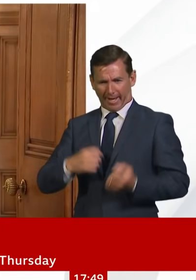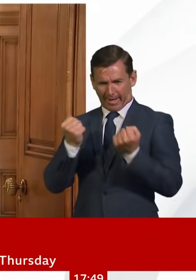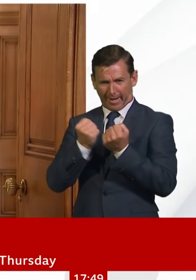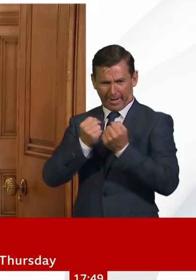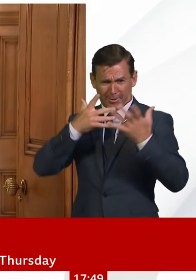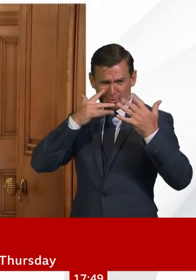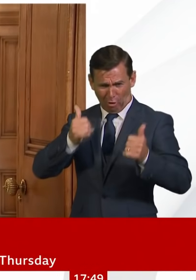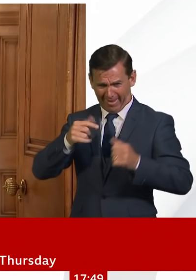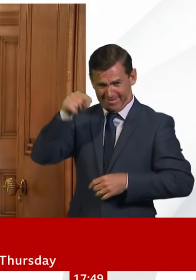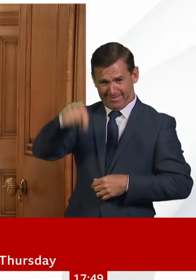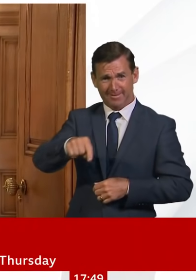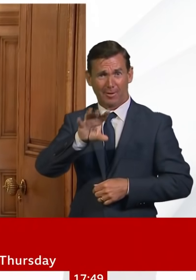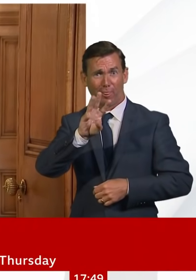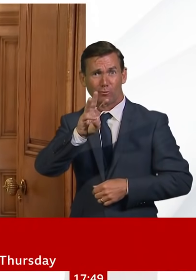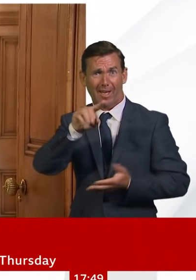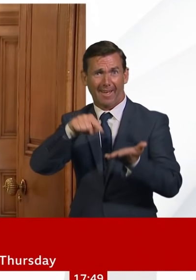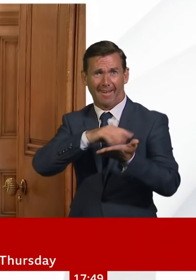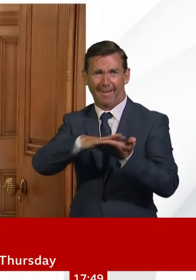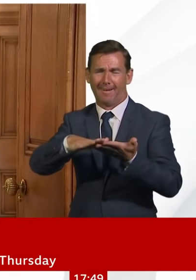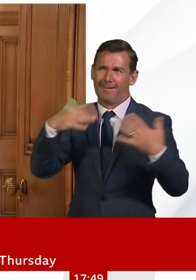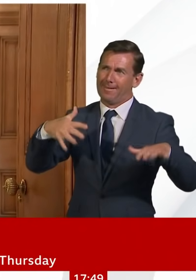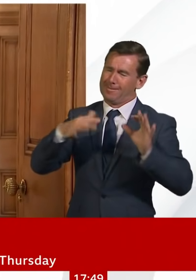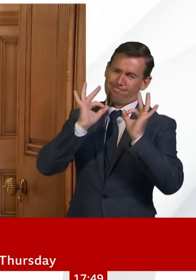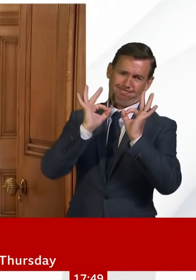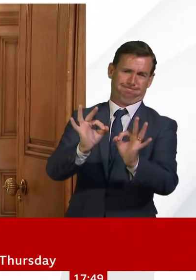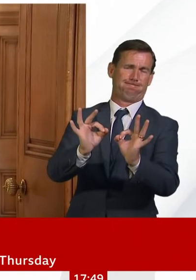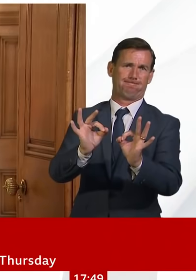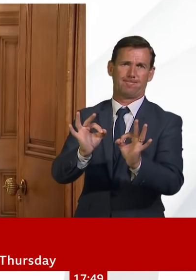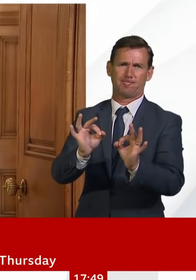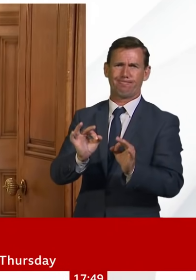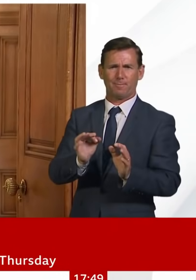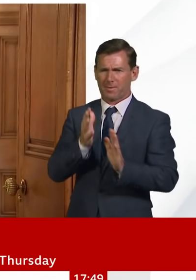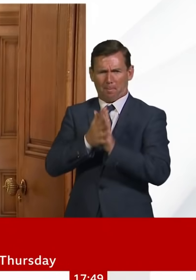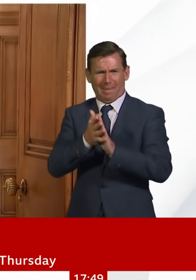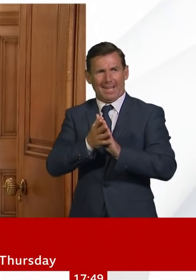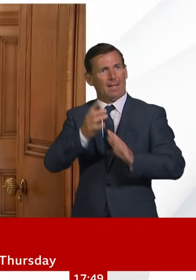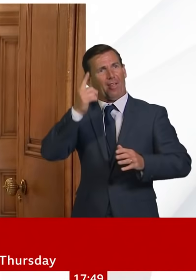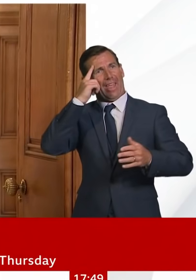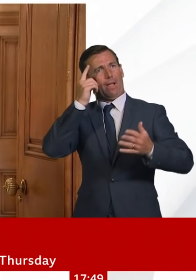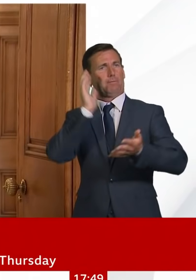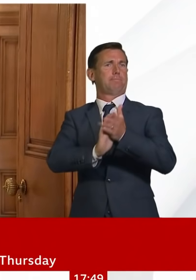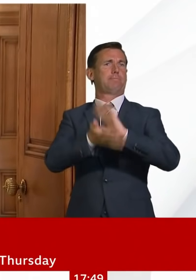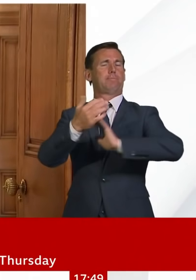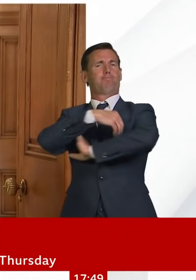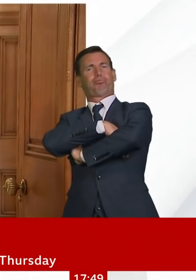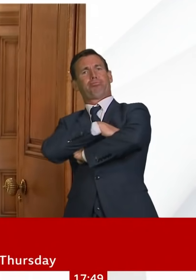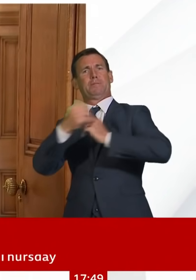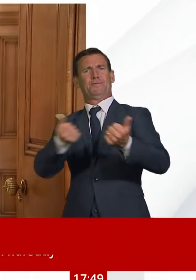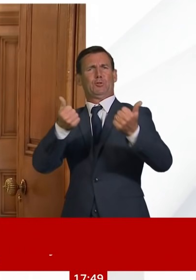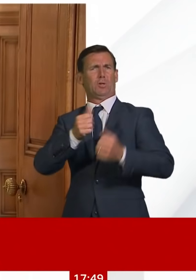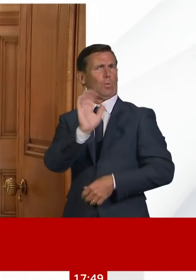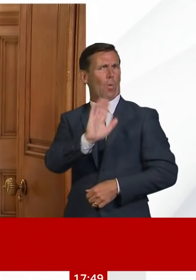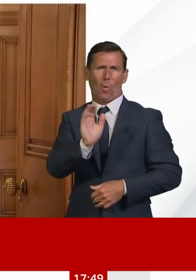trials on Thursday. So there is a huge amount still to do,